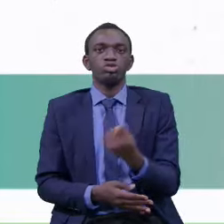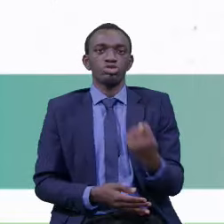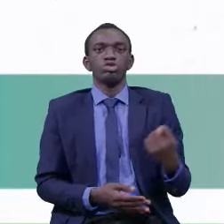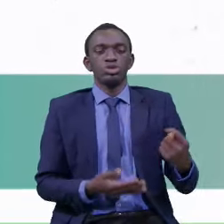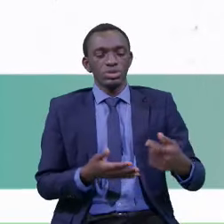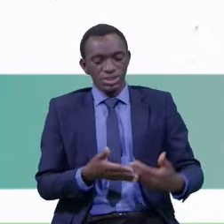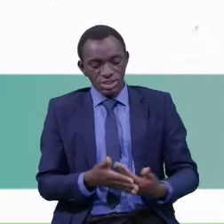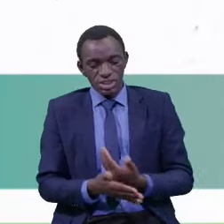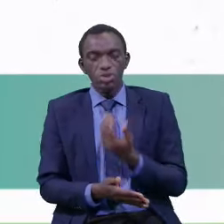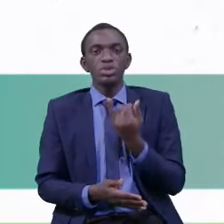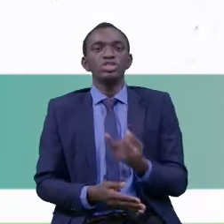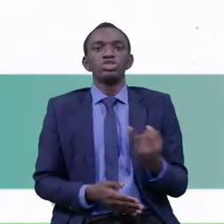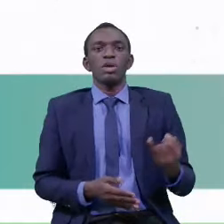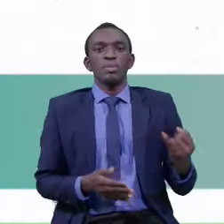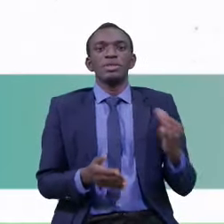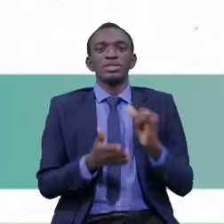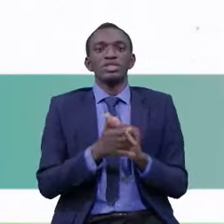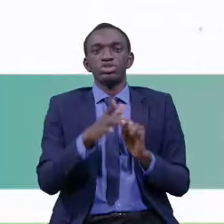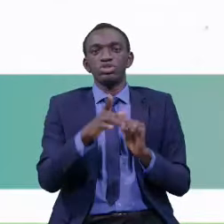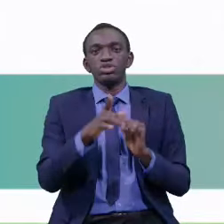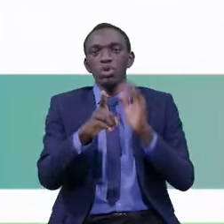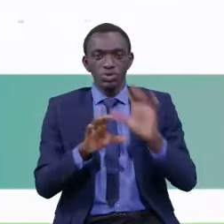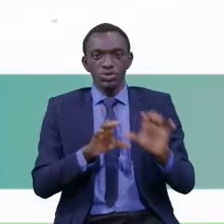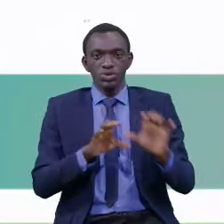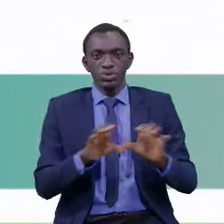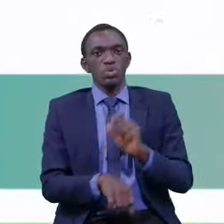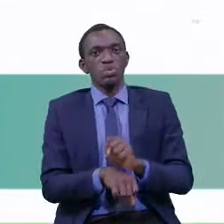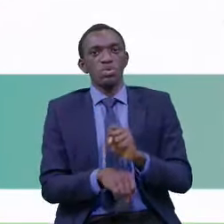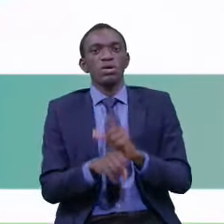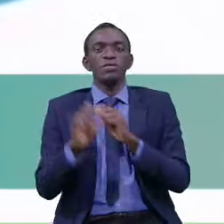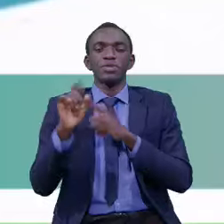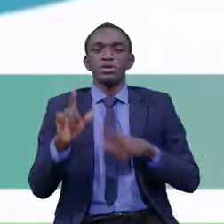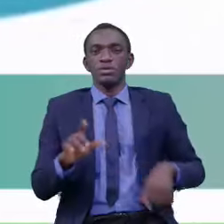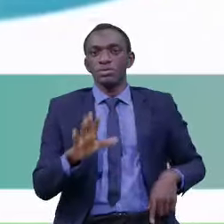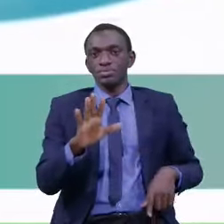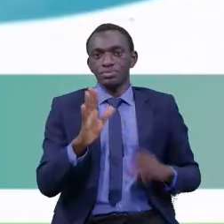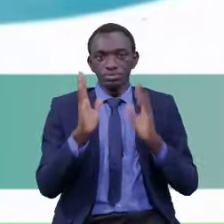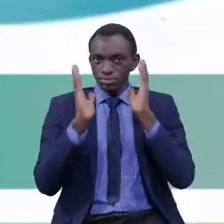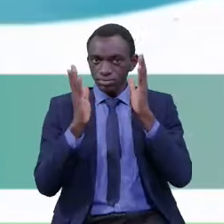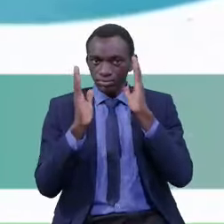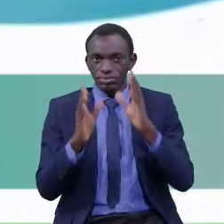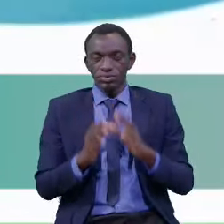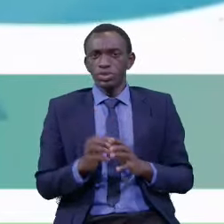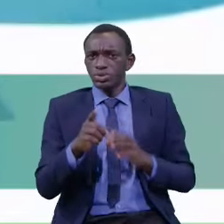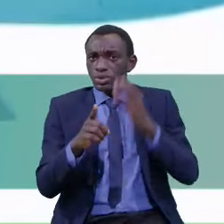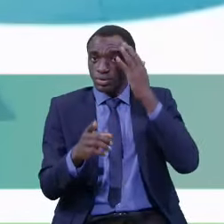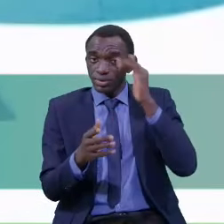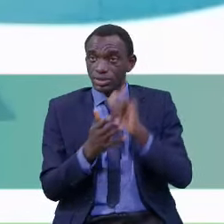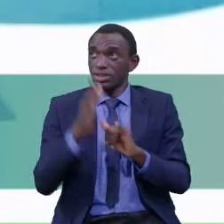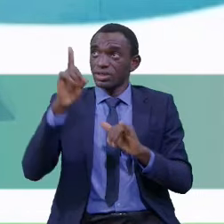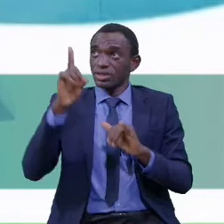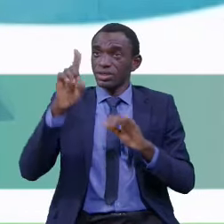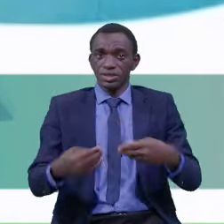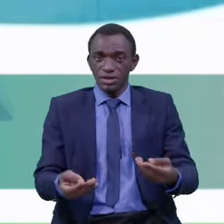that will do the work of the Lord. But you know, he gives us the necessary